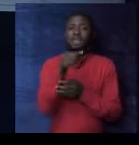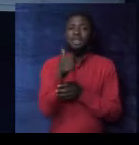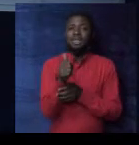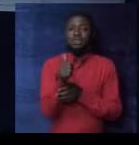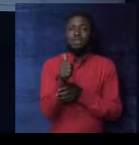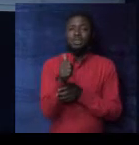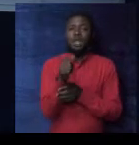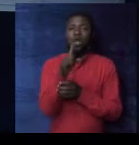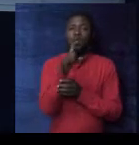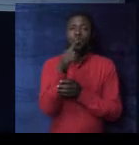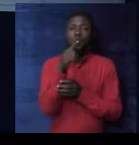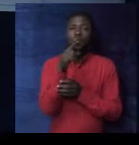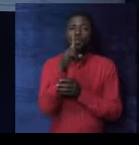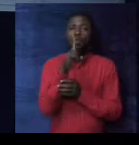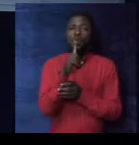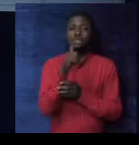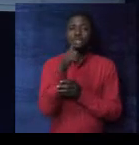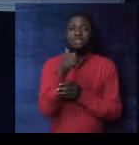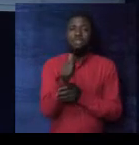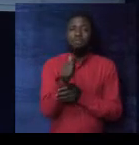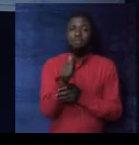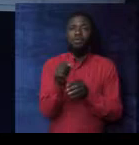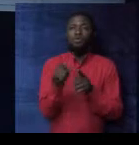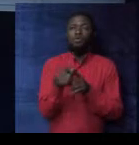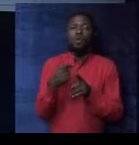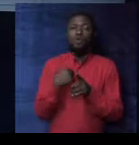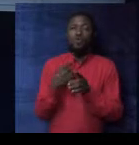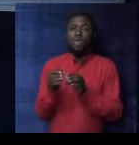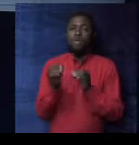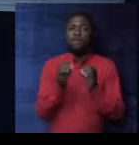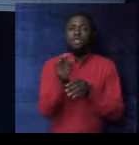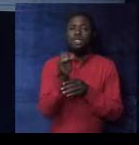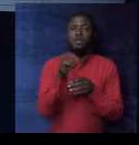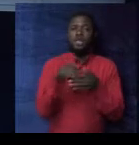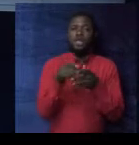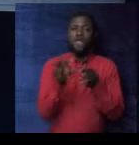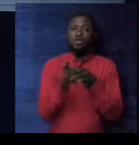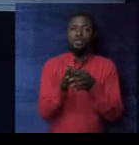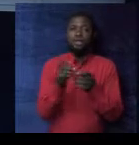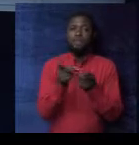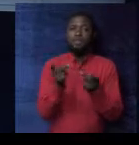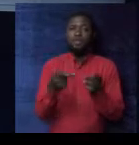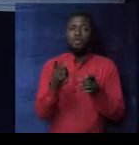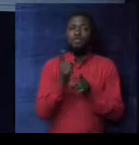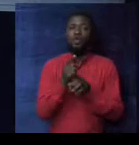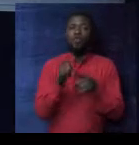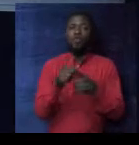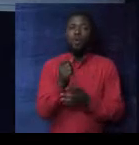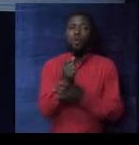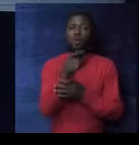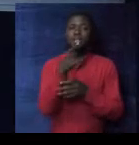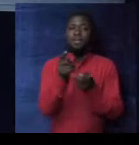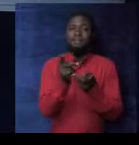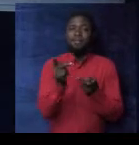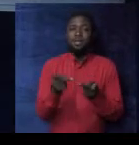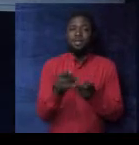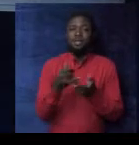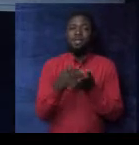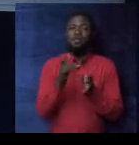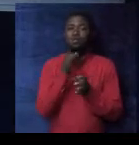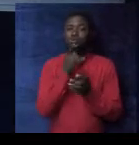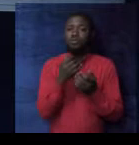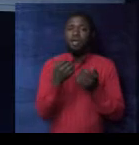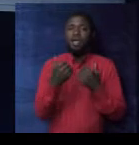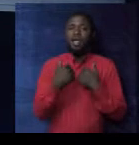call 110. Okay, this is 110. So we'll put a 0 in the unit place, just to hold the place.